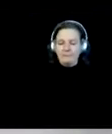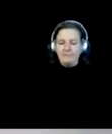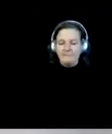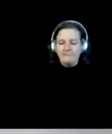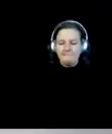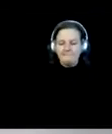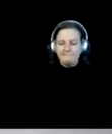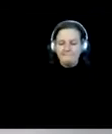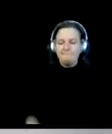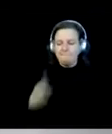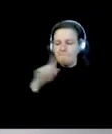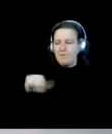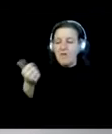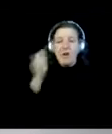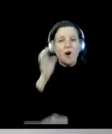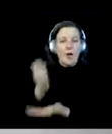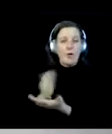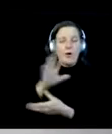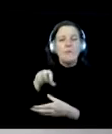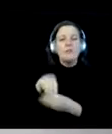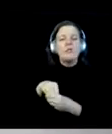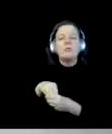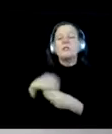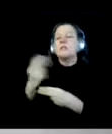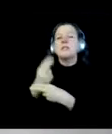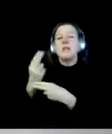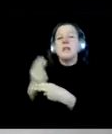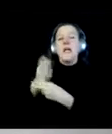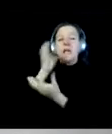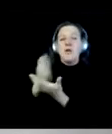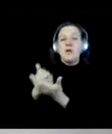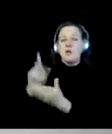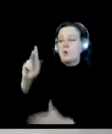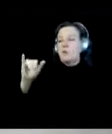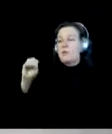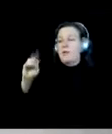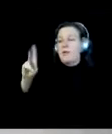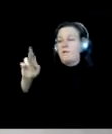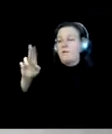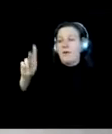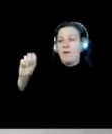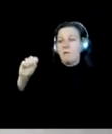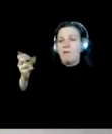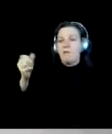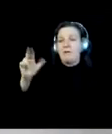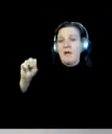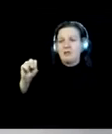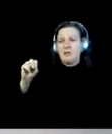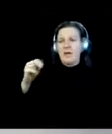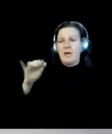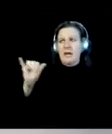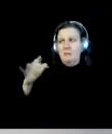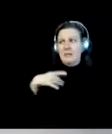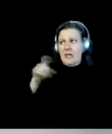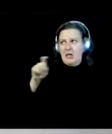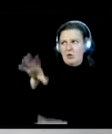there are other images in, like, even using a picture of Kim Kardashian, I was like, do I need her in here? I don't know, but it does